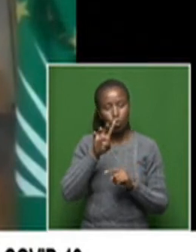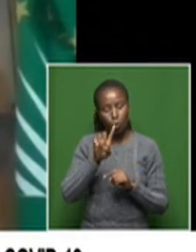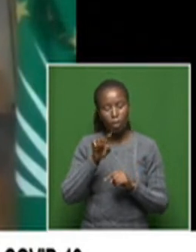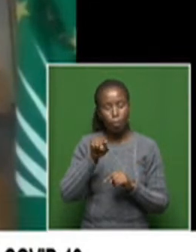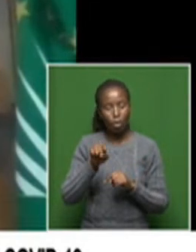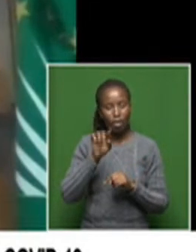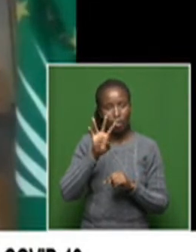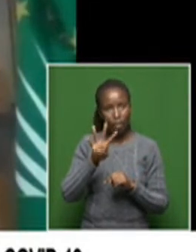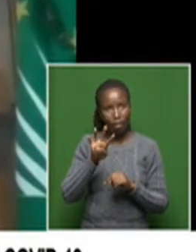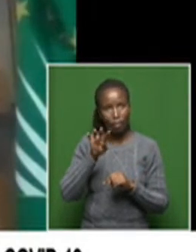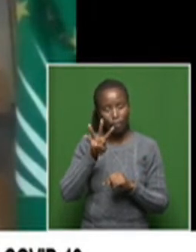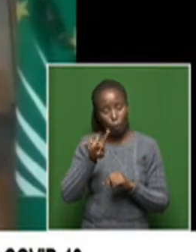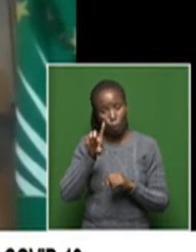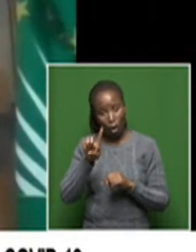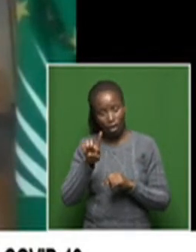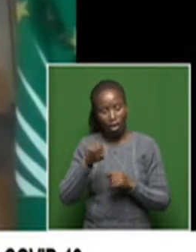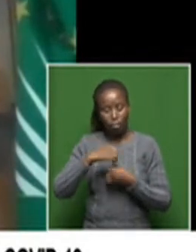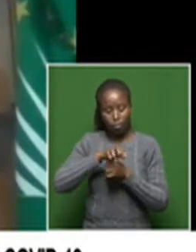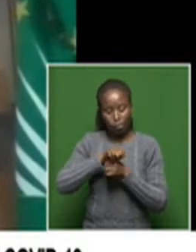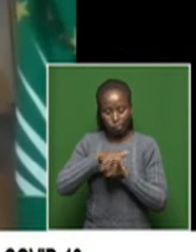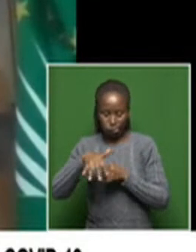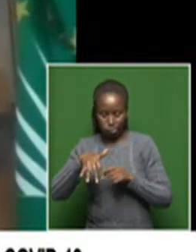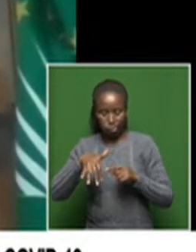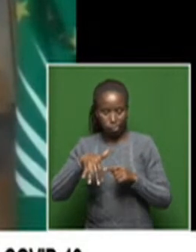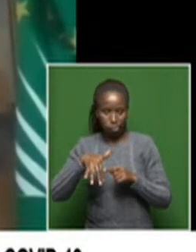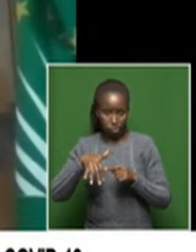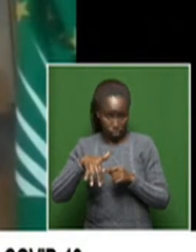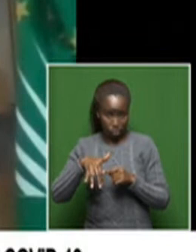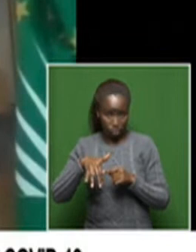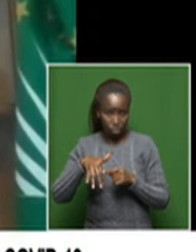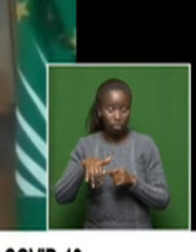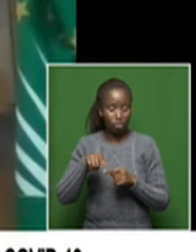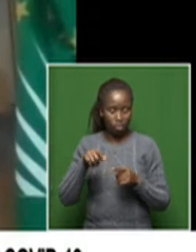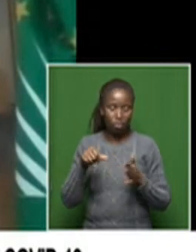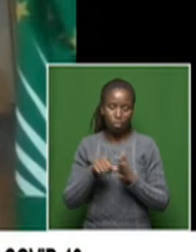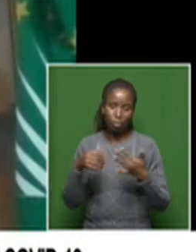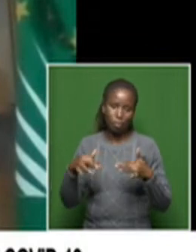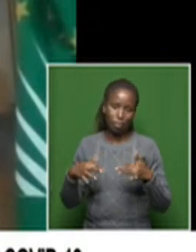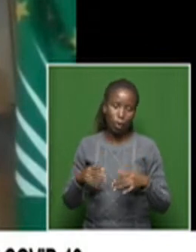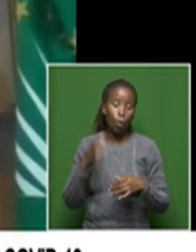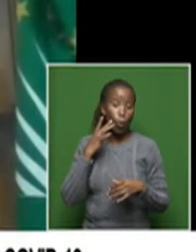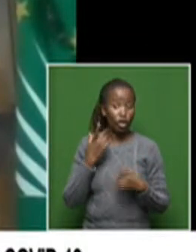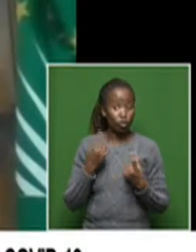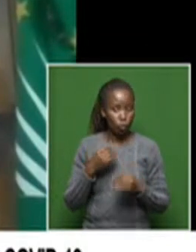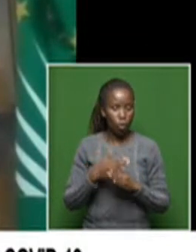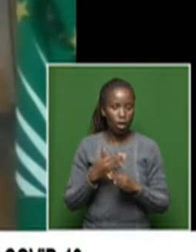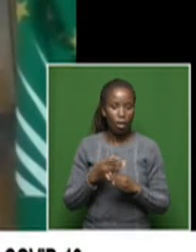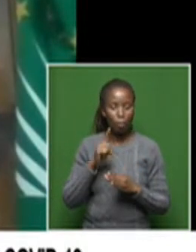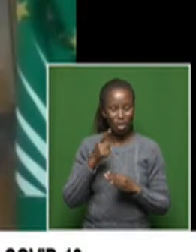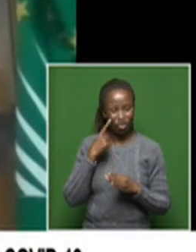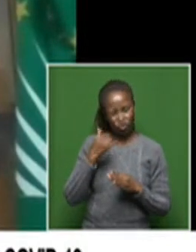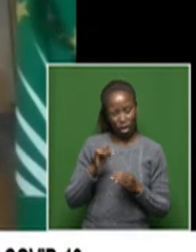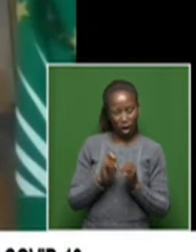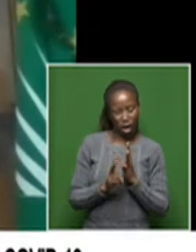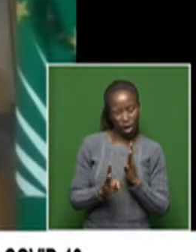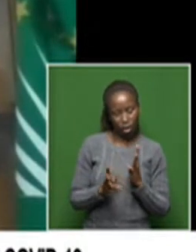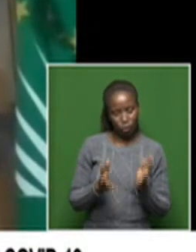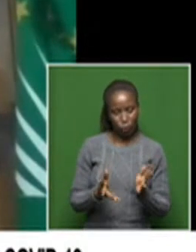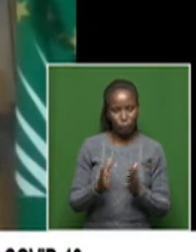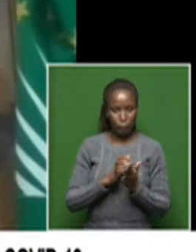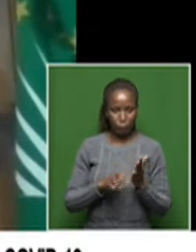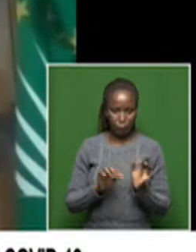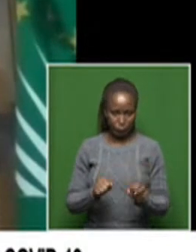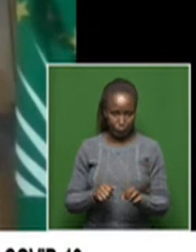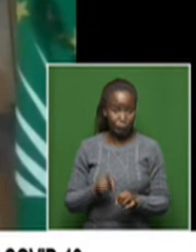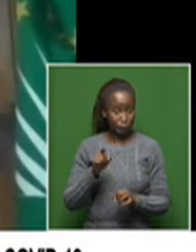B.1.351 variant that is in the country. So it's very important in that, as well as we do the work that we are doing. So that is important for